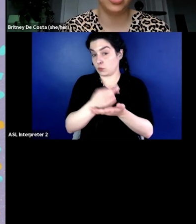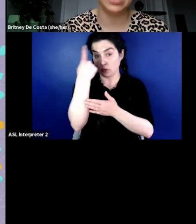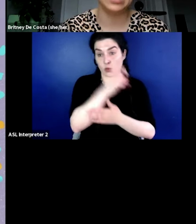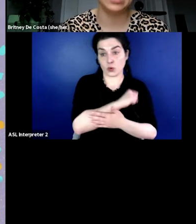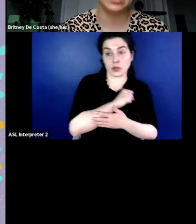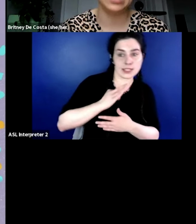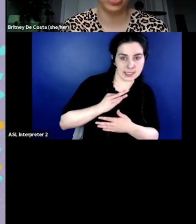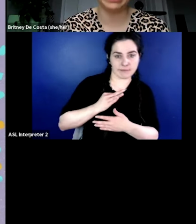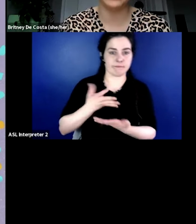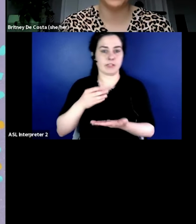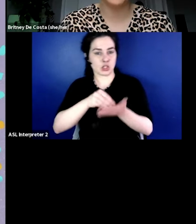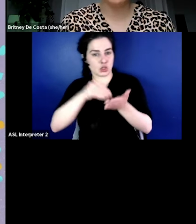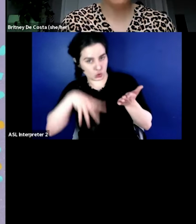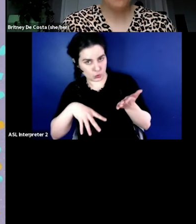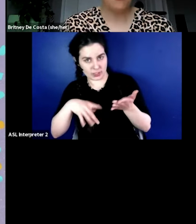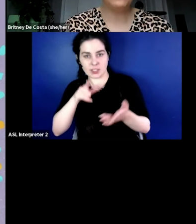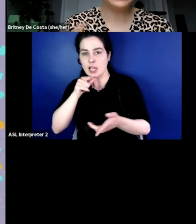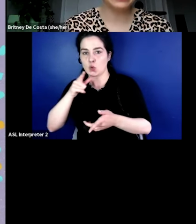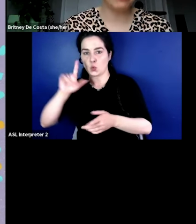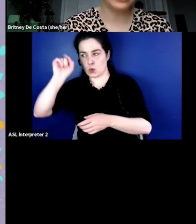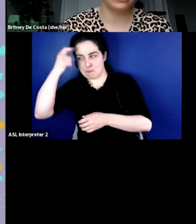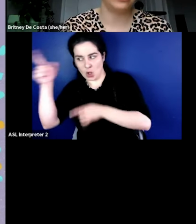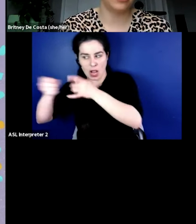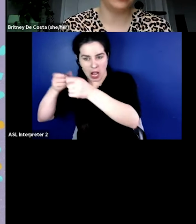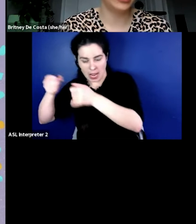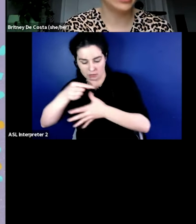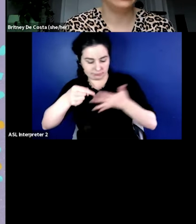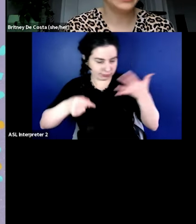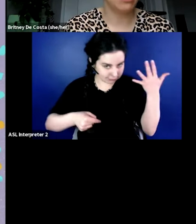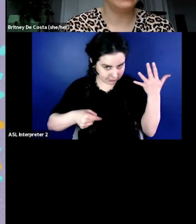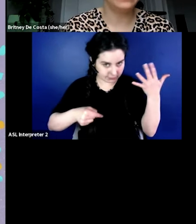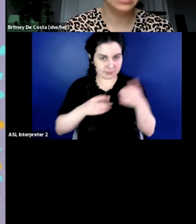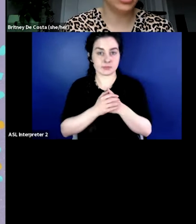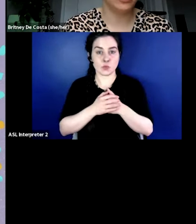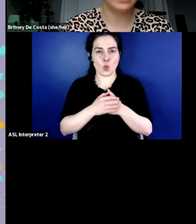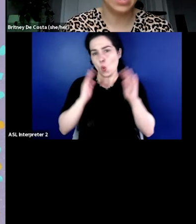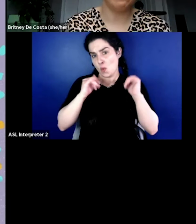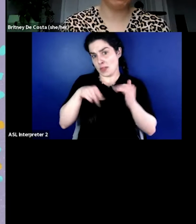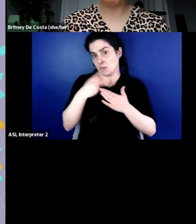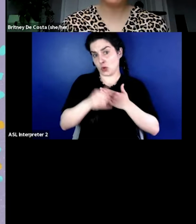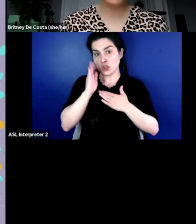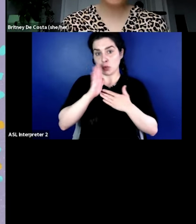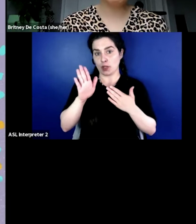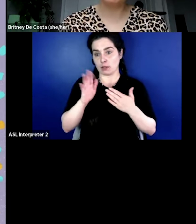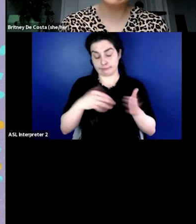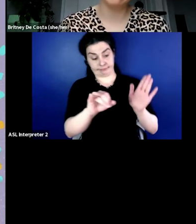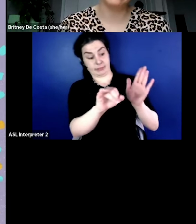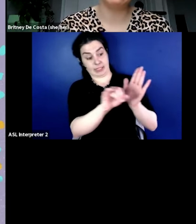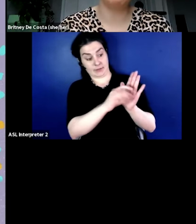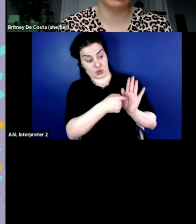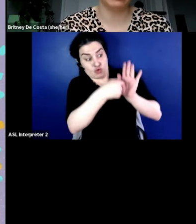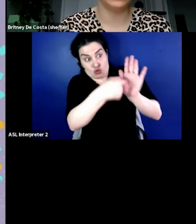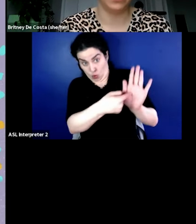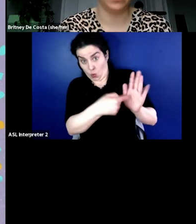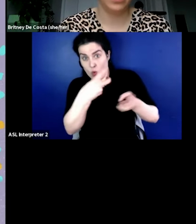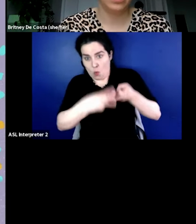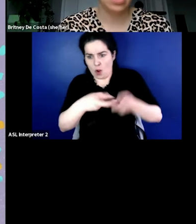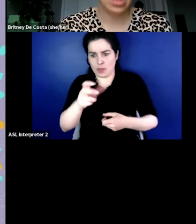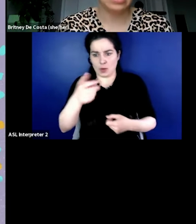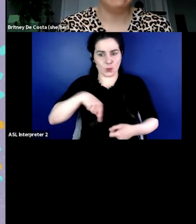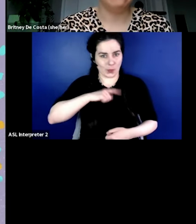faculty, students, and employers. So hopefully this project will not only shed light on the issue that we've been hearing about, but